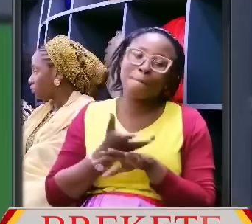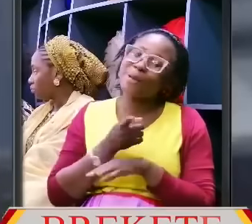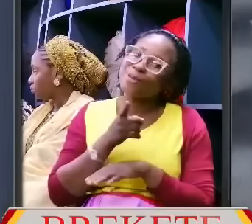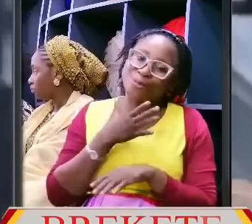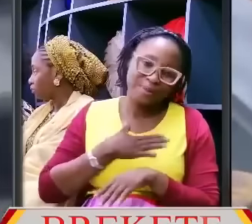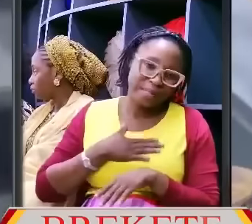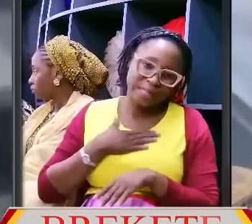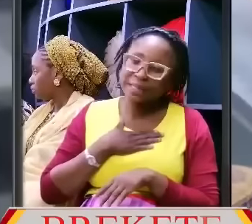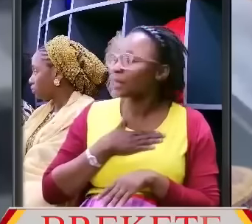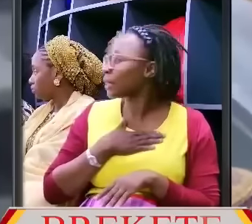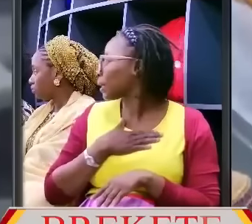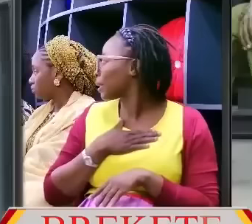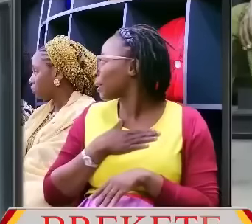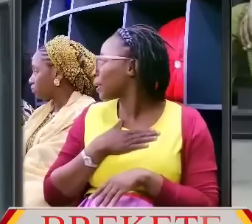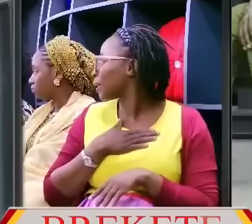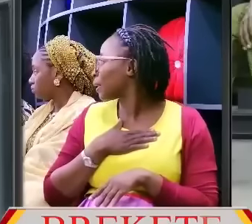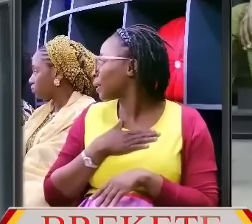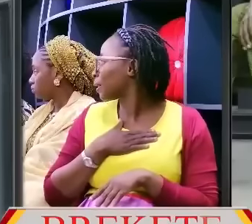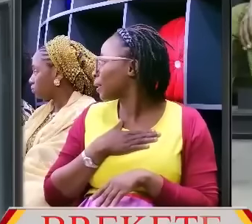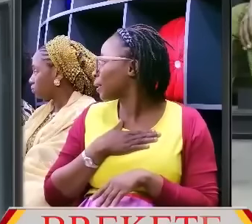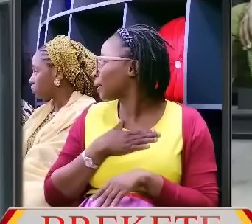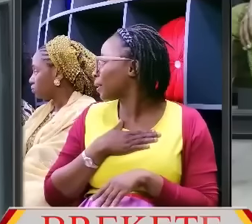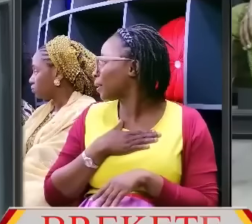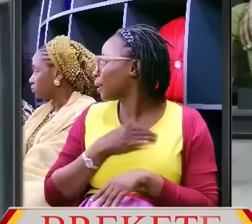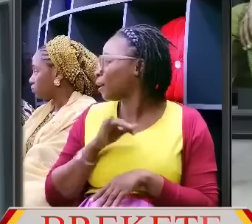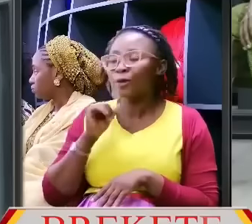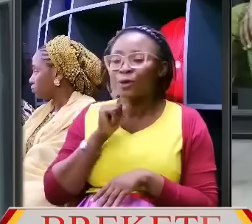you, ma. You still want to?